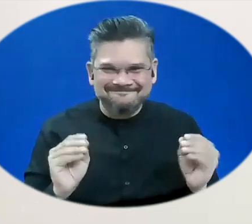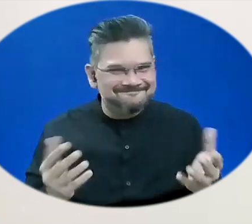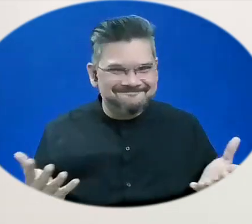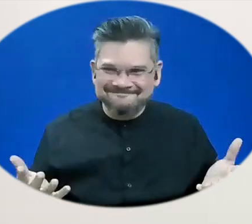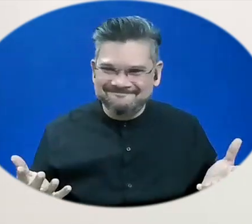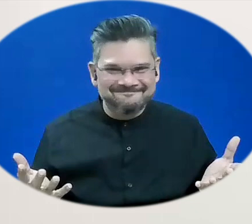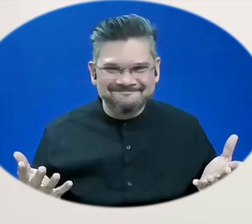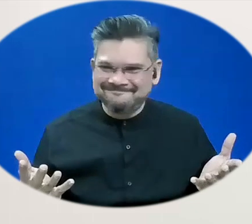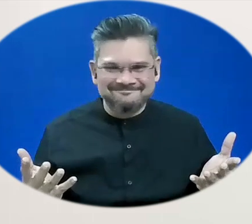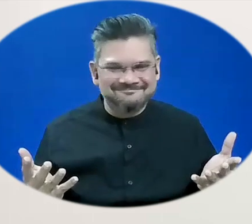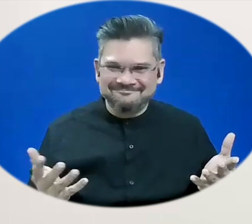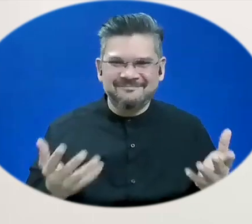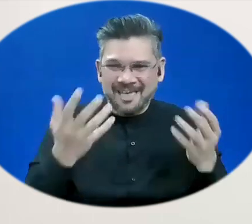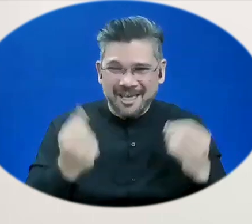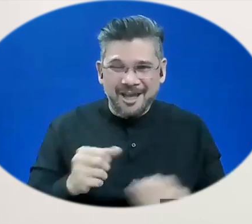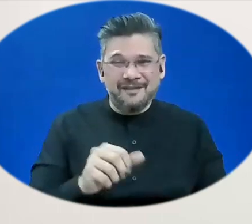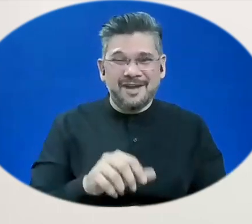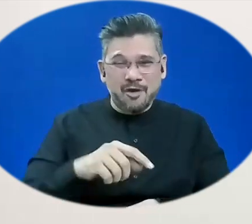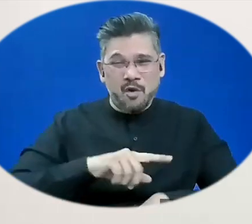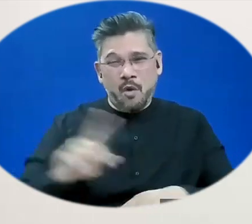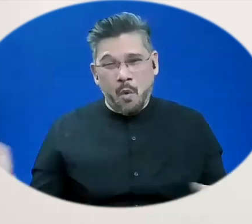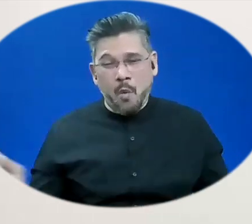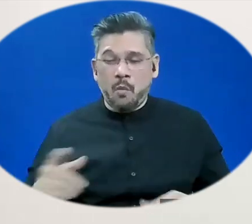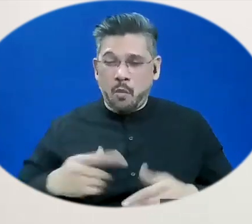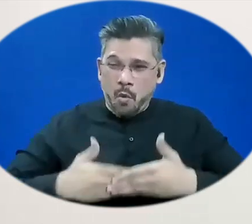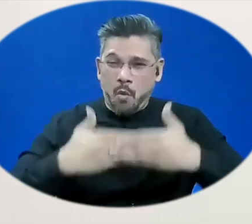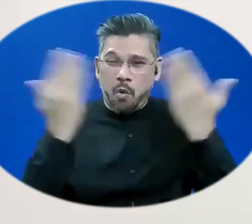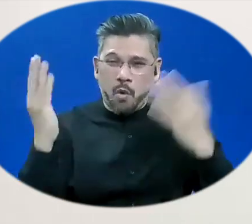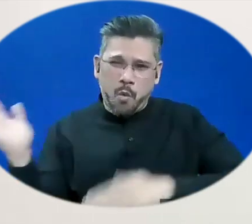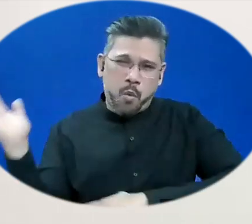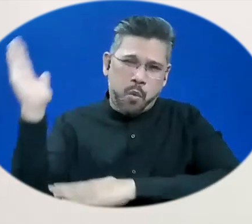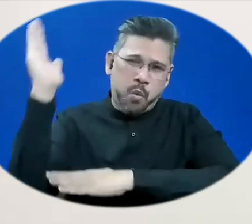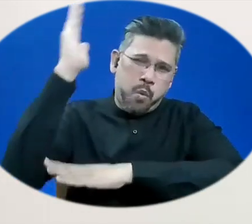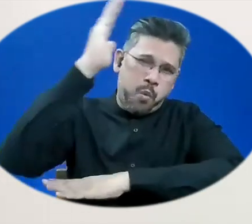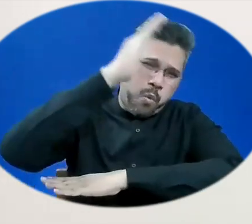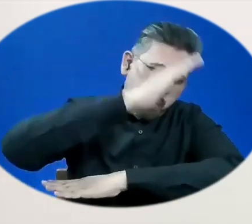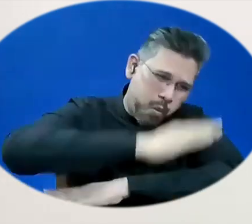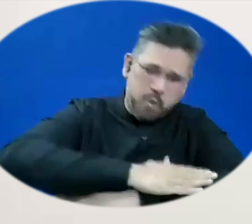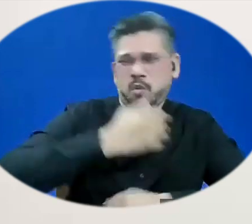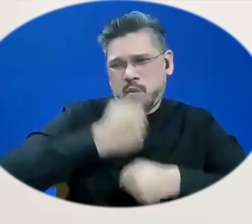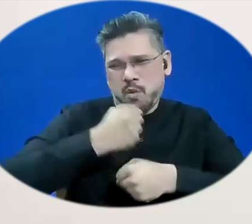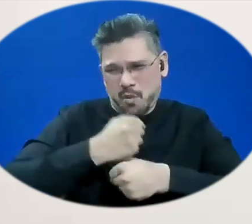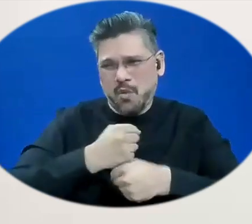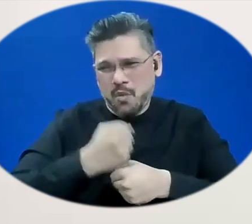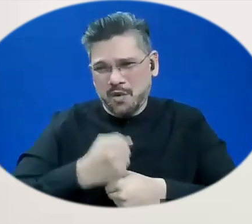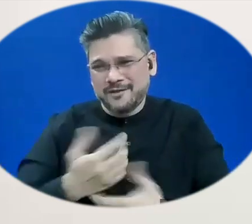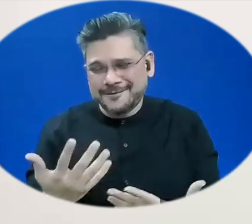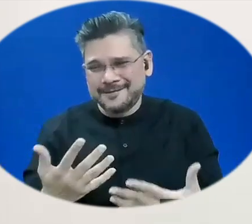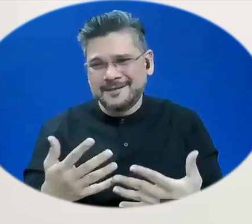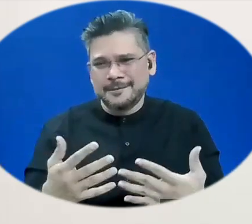that 24/7. We are also mostly unpaid in our roles and engagements as